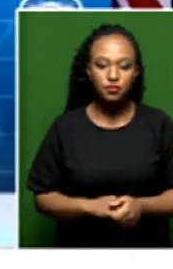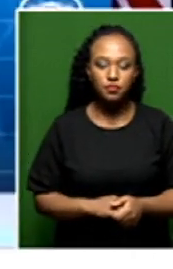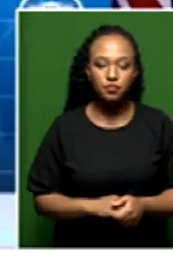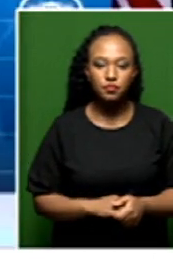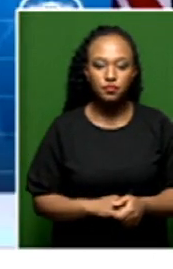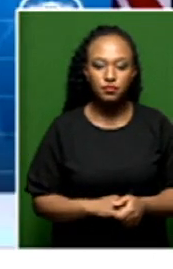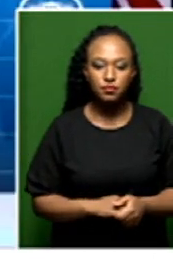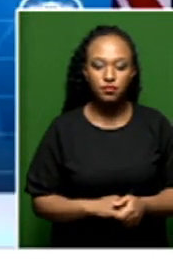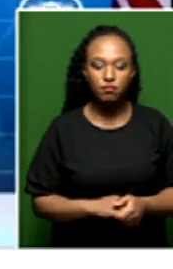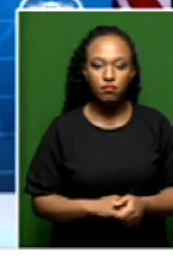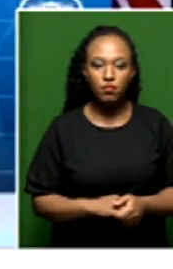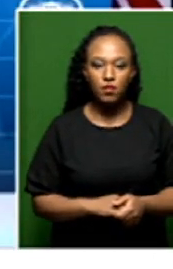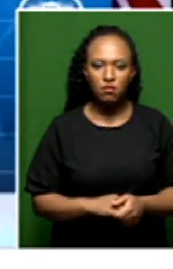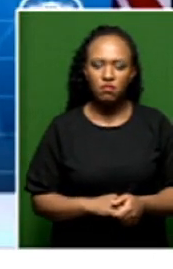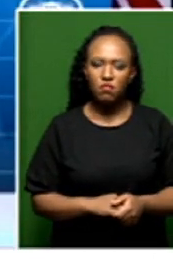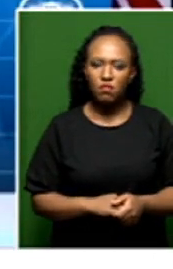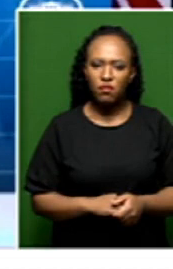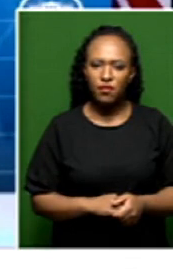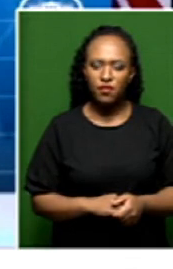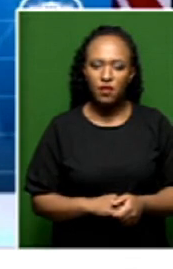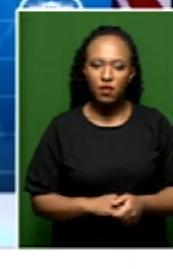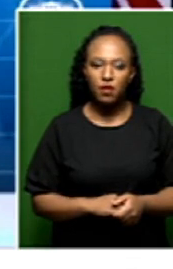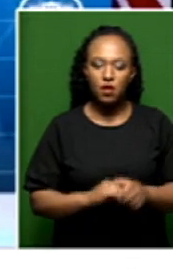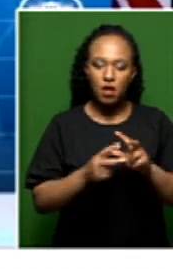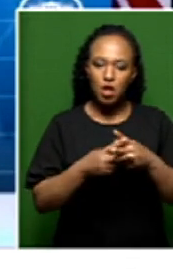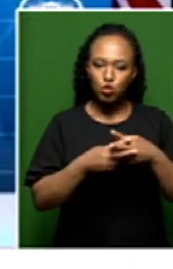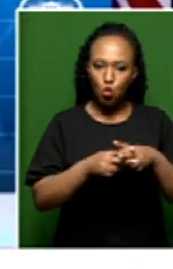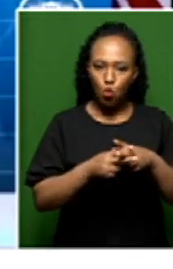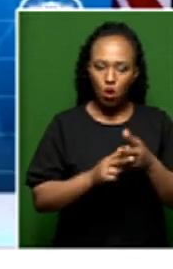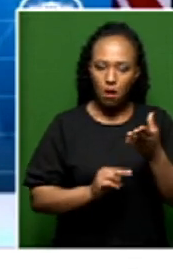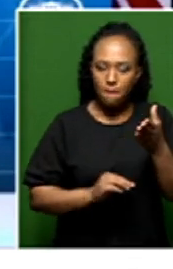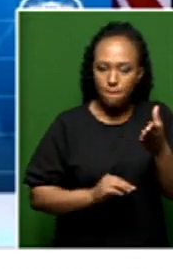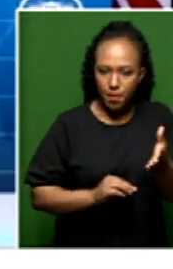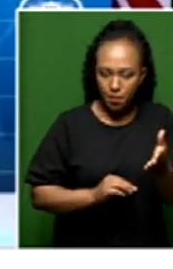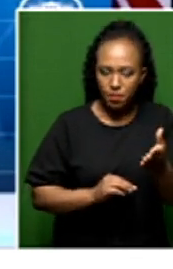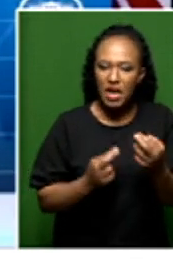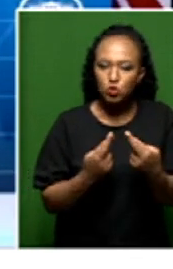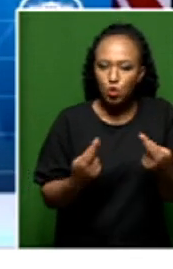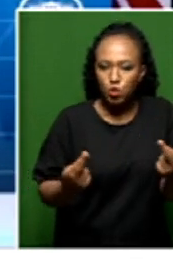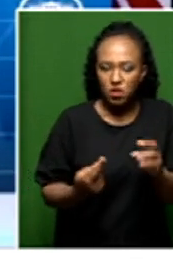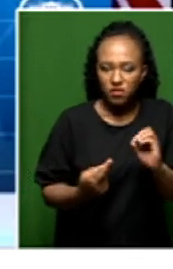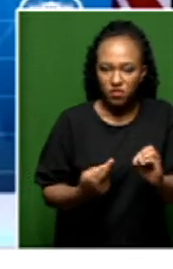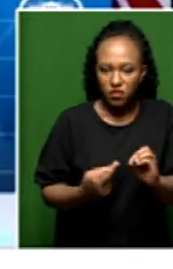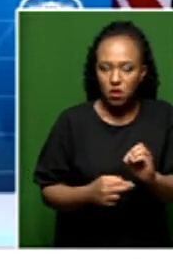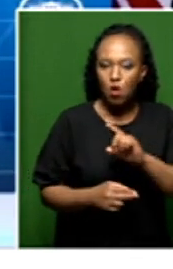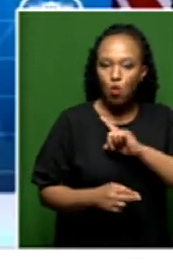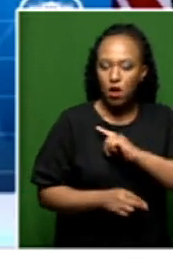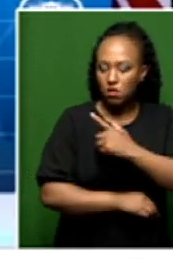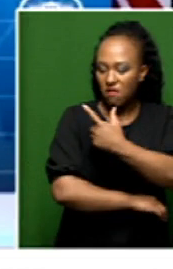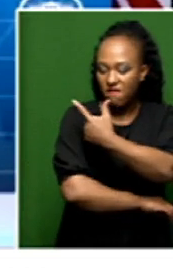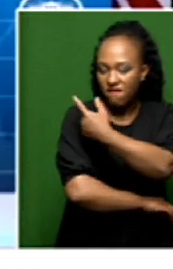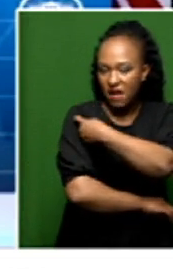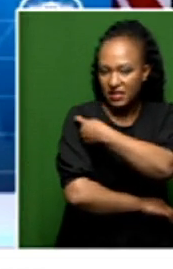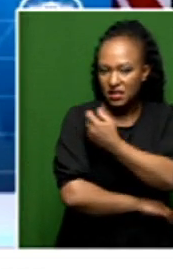We have the tools to accelerate the path out of this pandemic, widely available vaccinations,